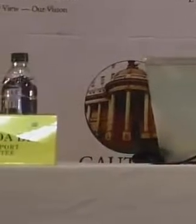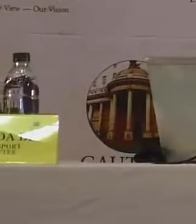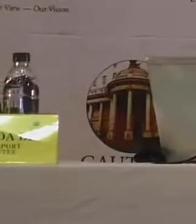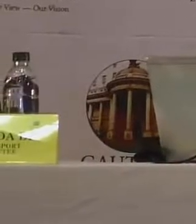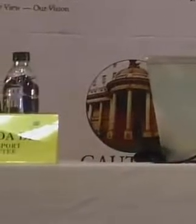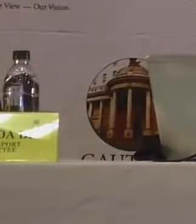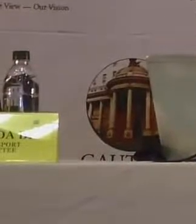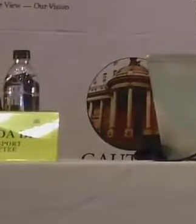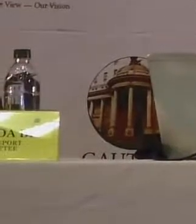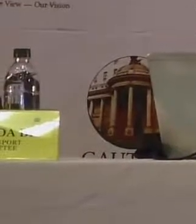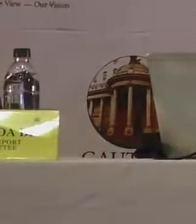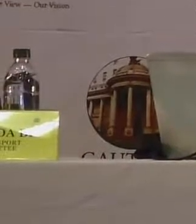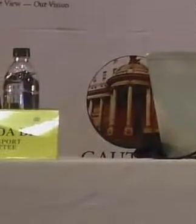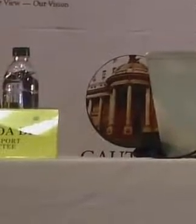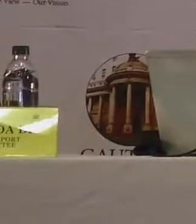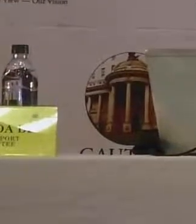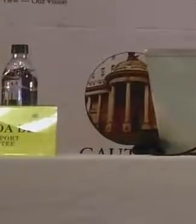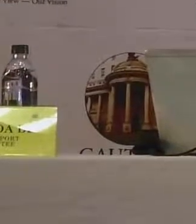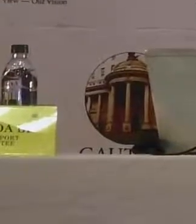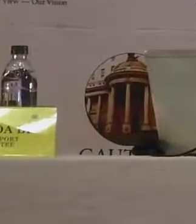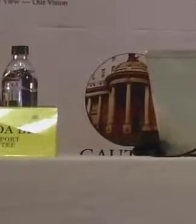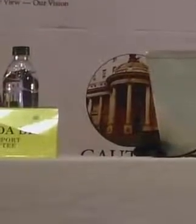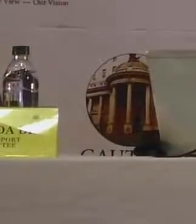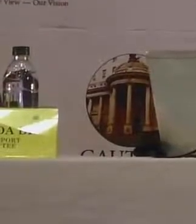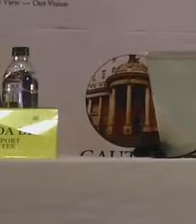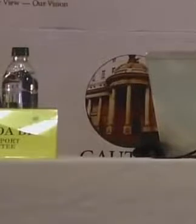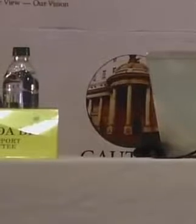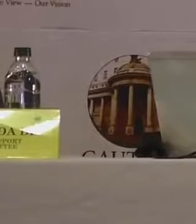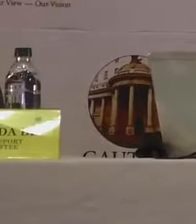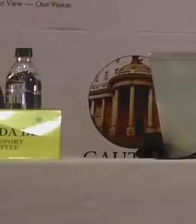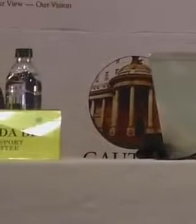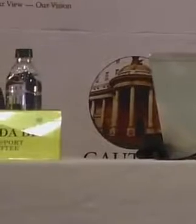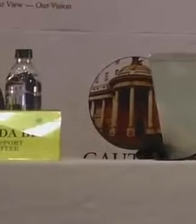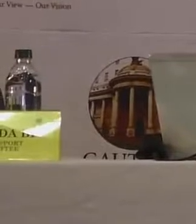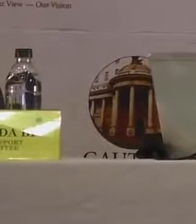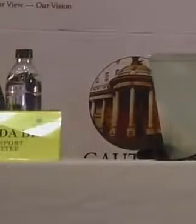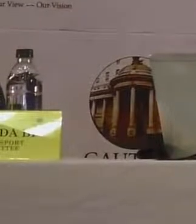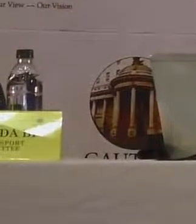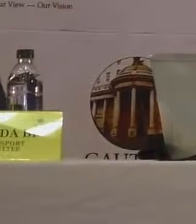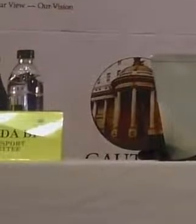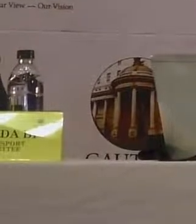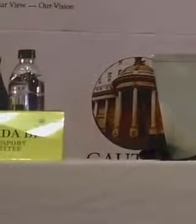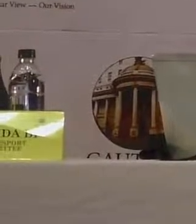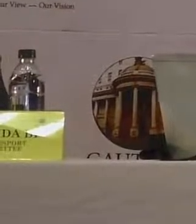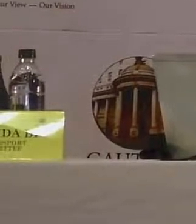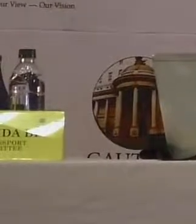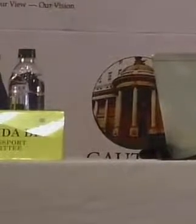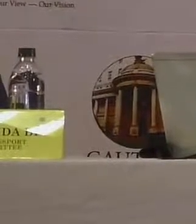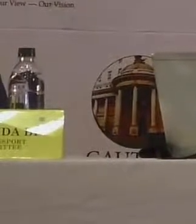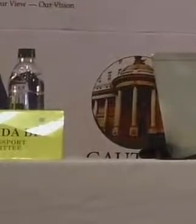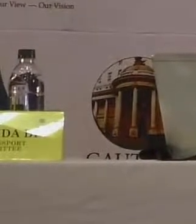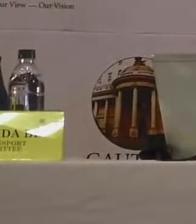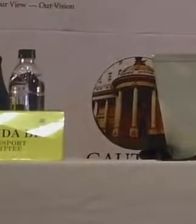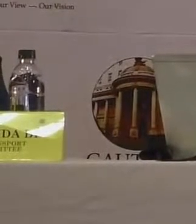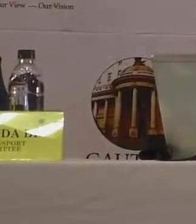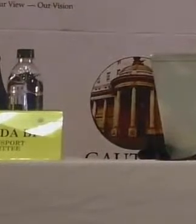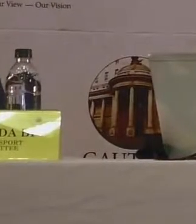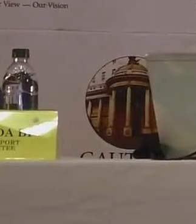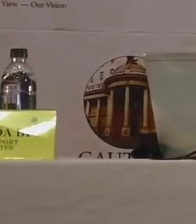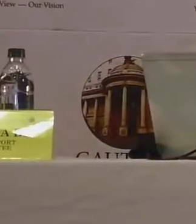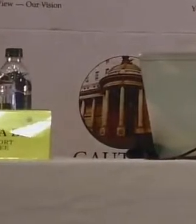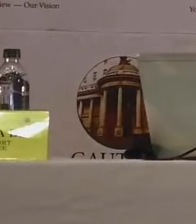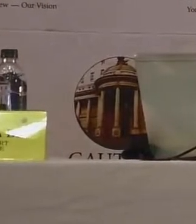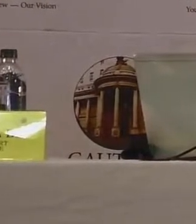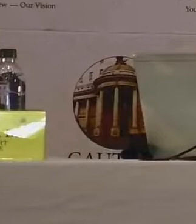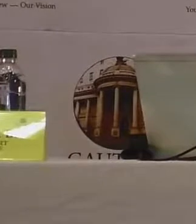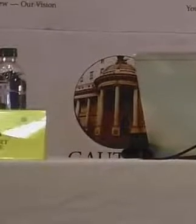Thank you, Chair, and good morning to honorable members, colleagues, and our stakeholders. The apologies that we